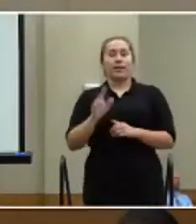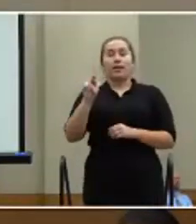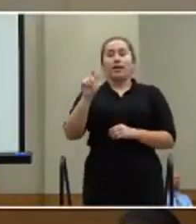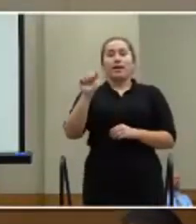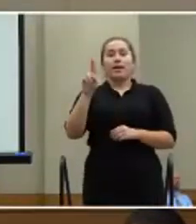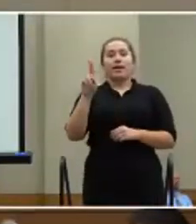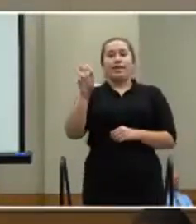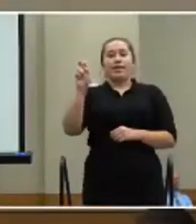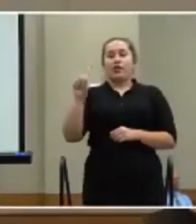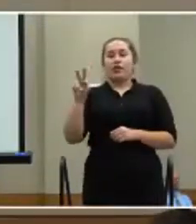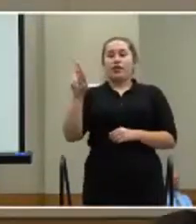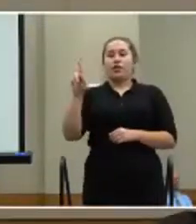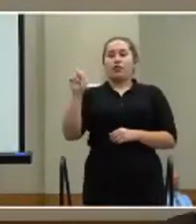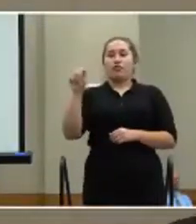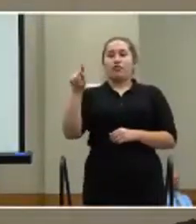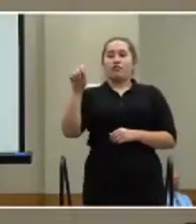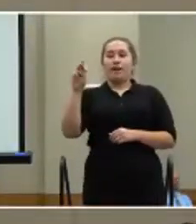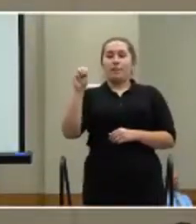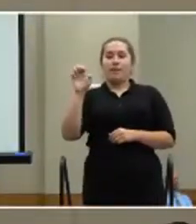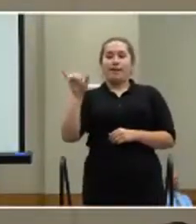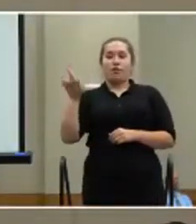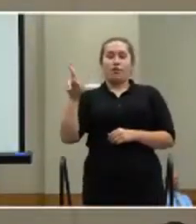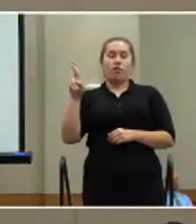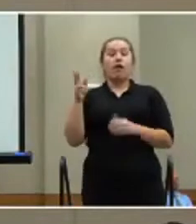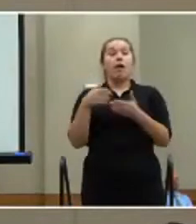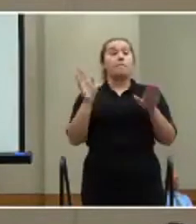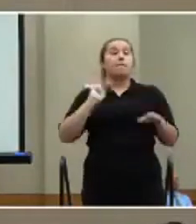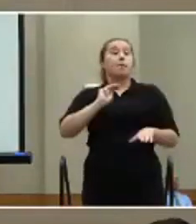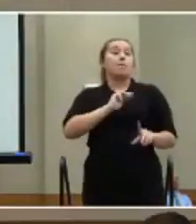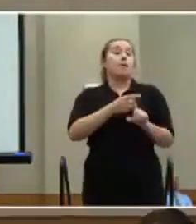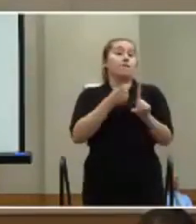Karen Breitmeyer, public member from Seattle, Washington.